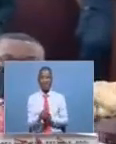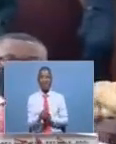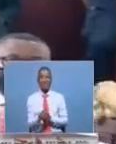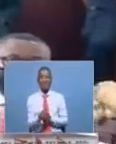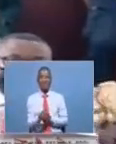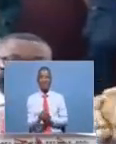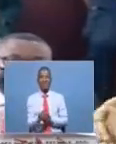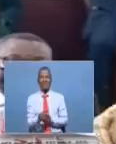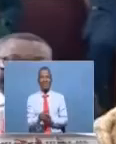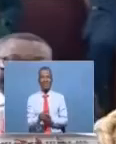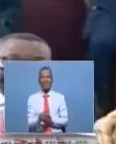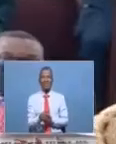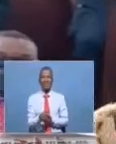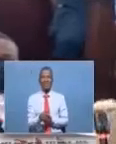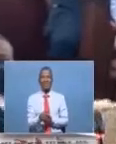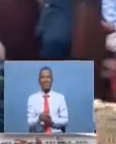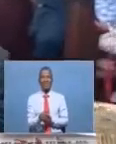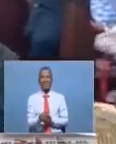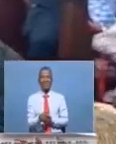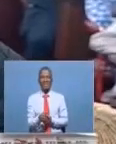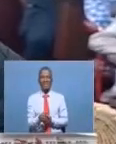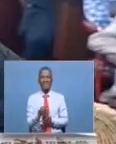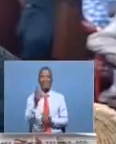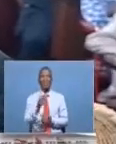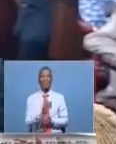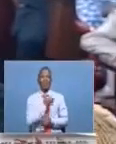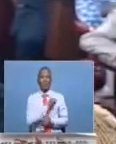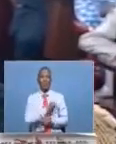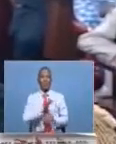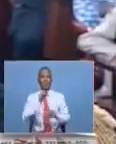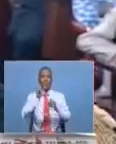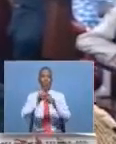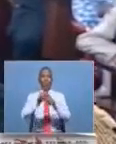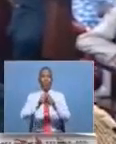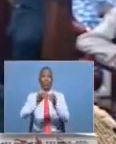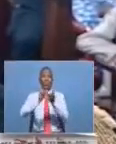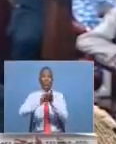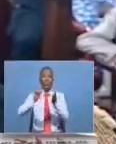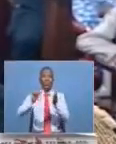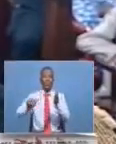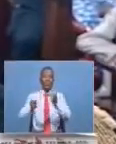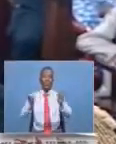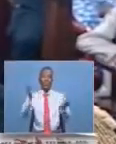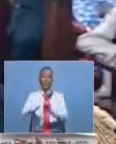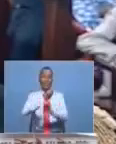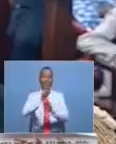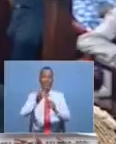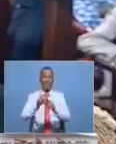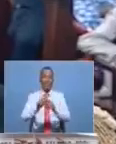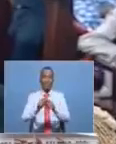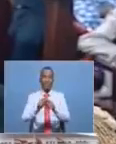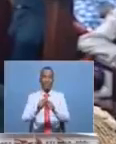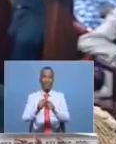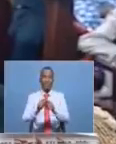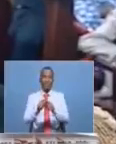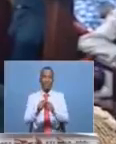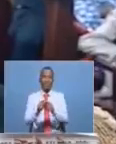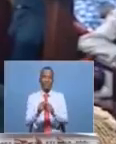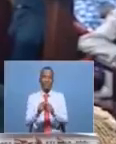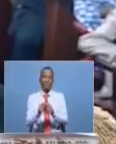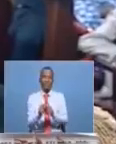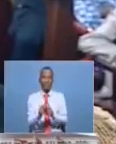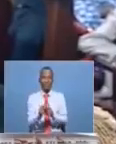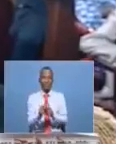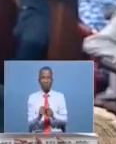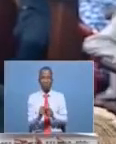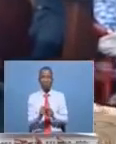bench that is different from the bench before whom we made the initial arguments.